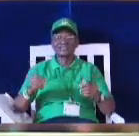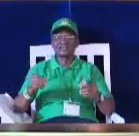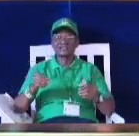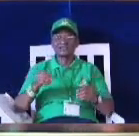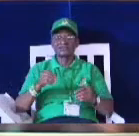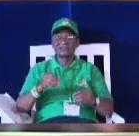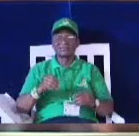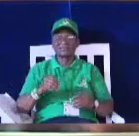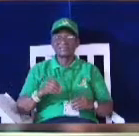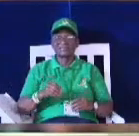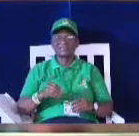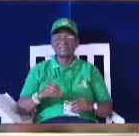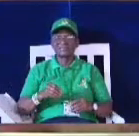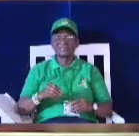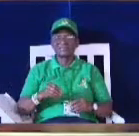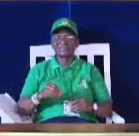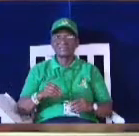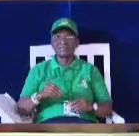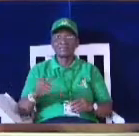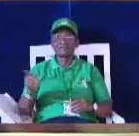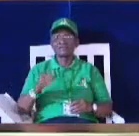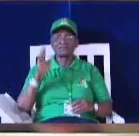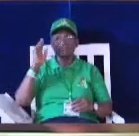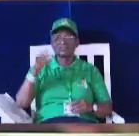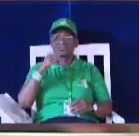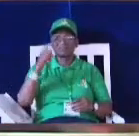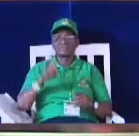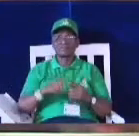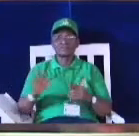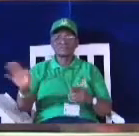we'll be speaking to your body,